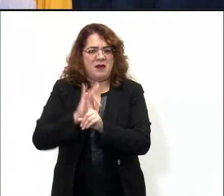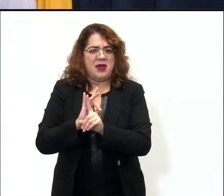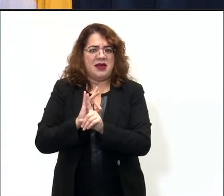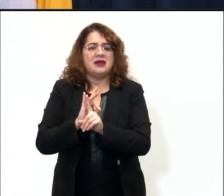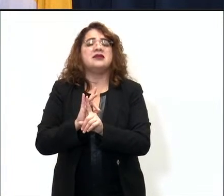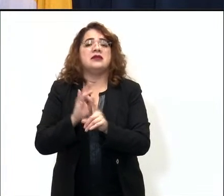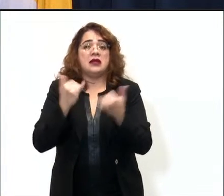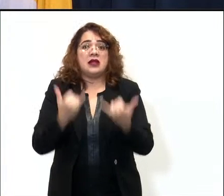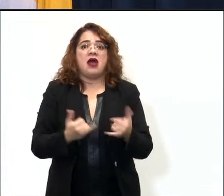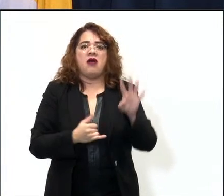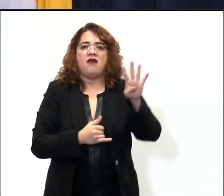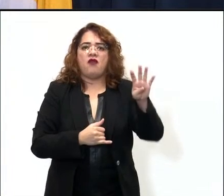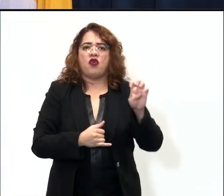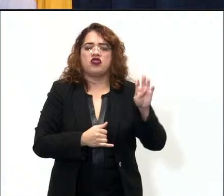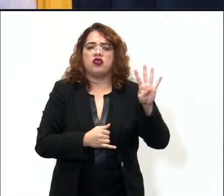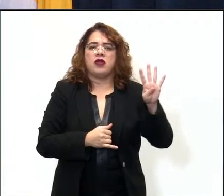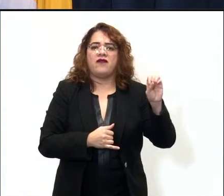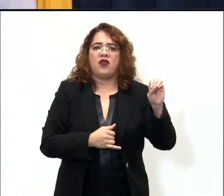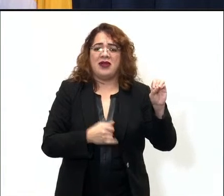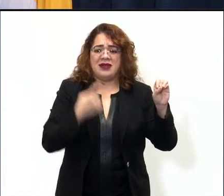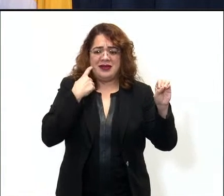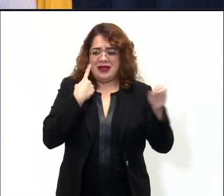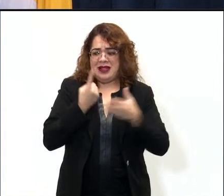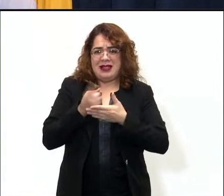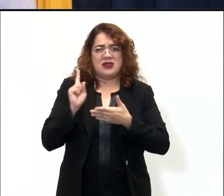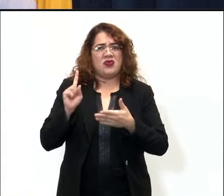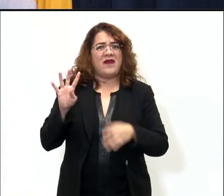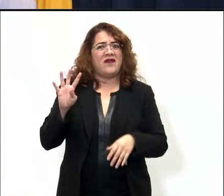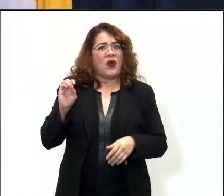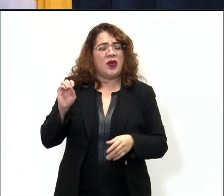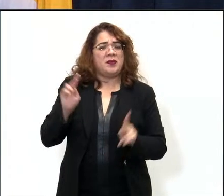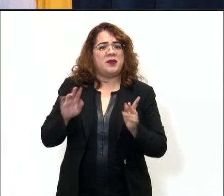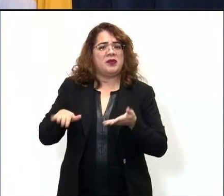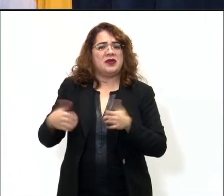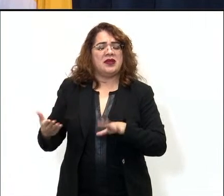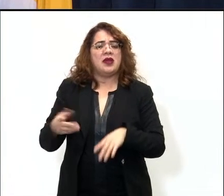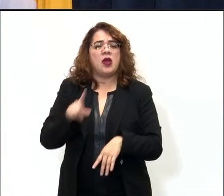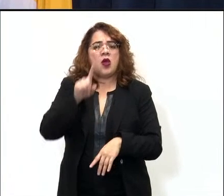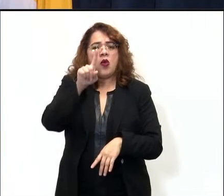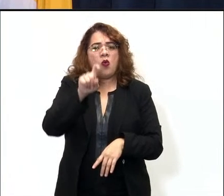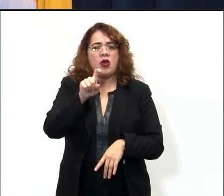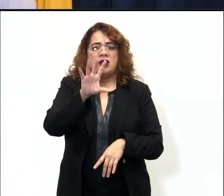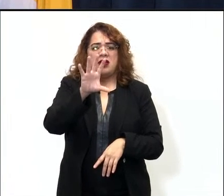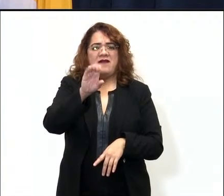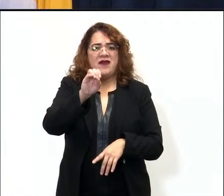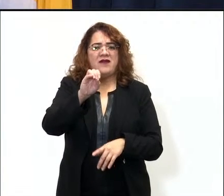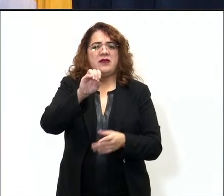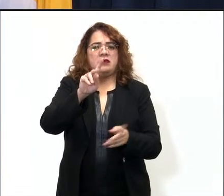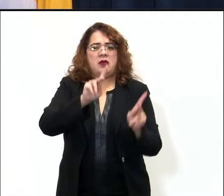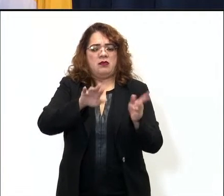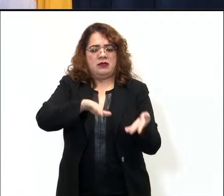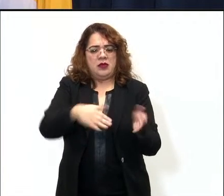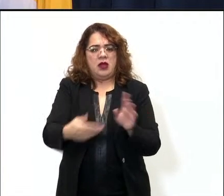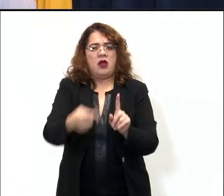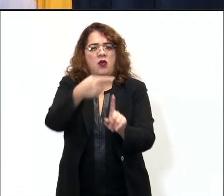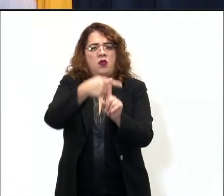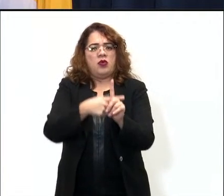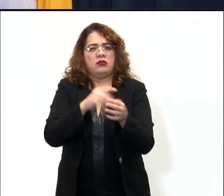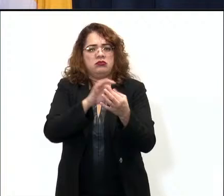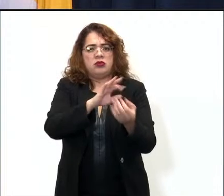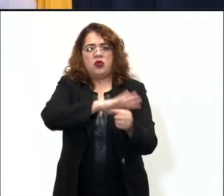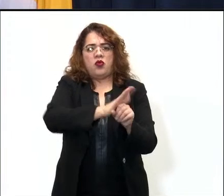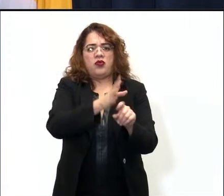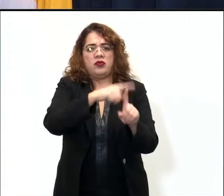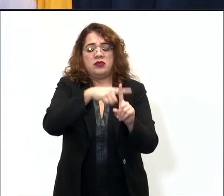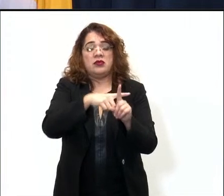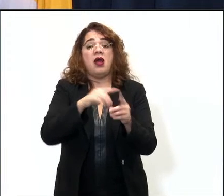have 440. 40 of those happened this past week. It's 158 deaths in 1 month due to COVID, and the